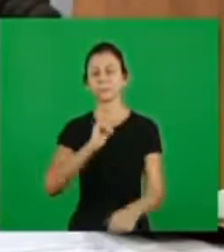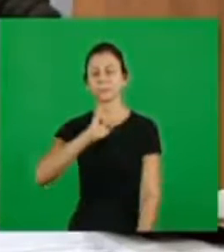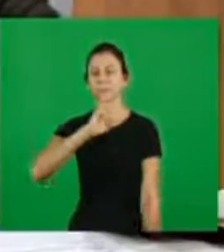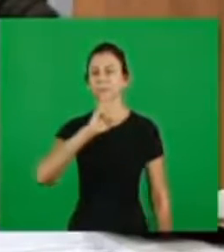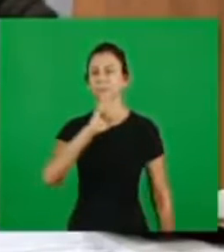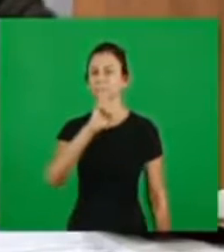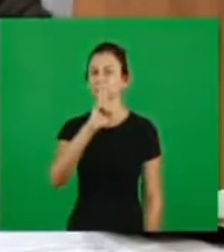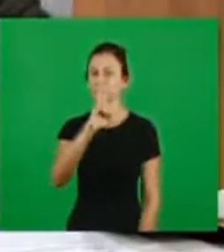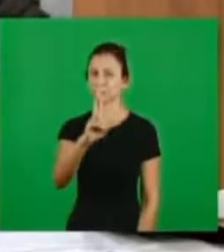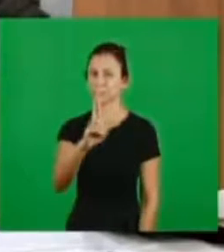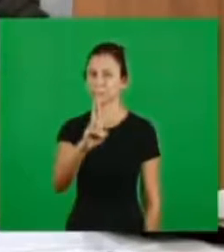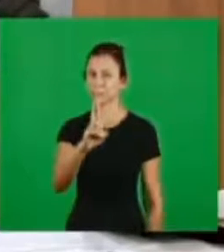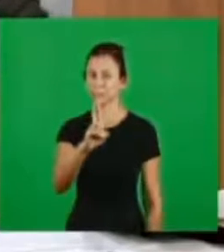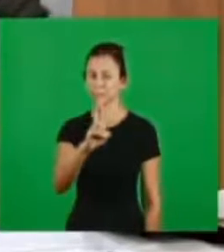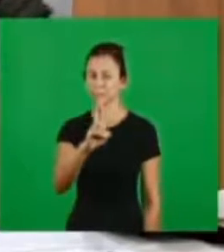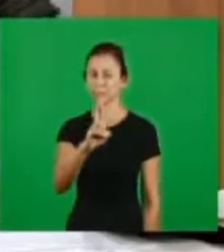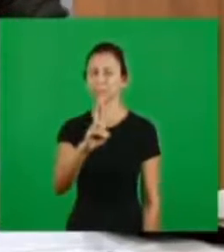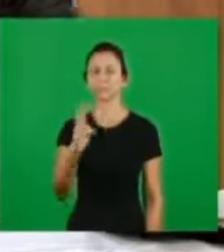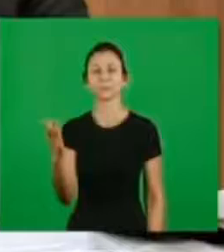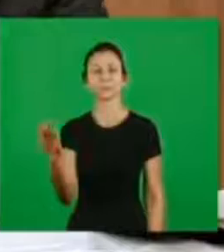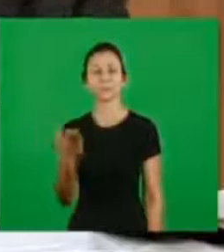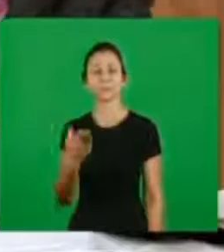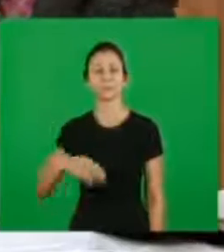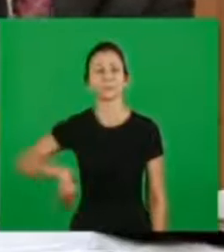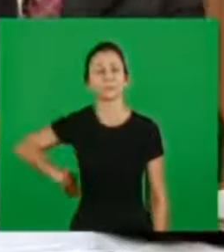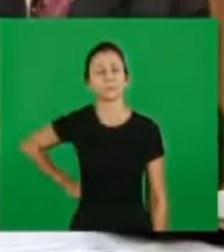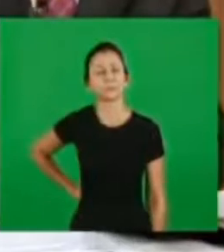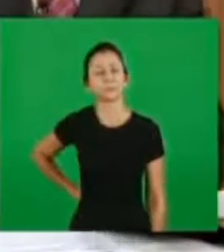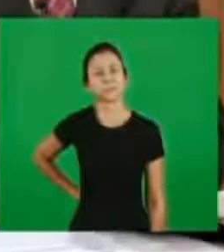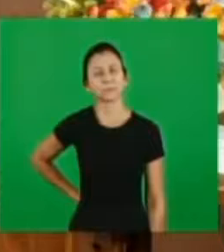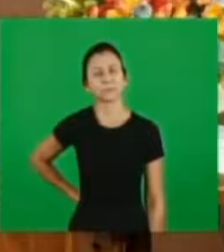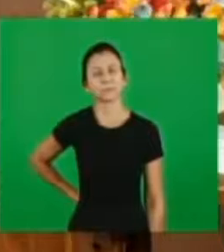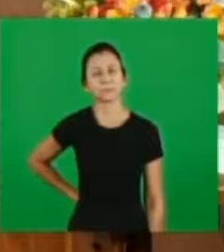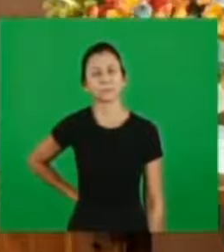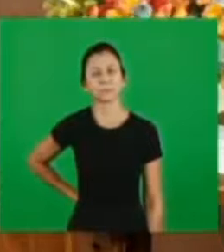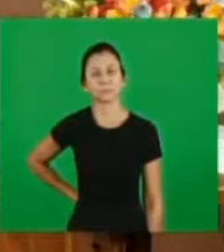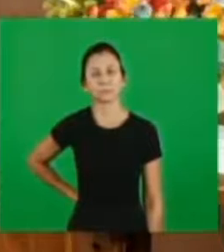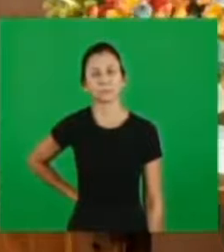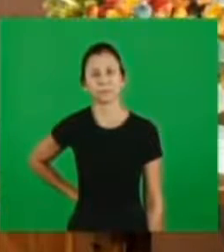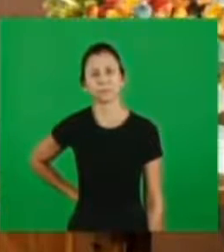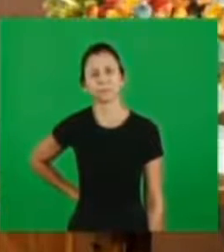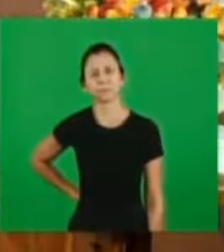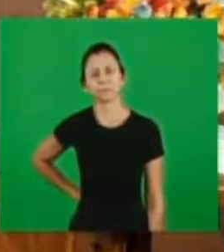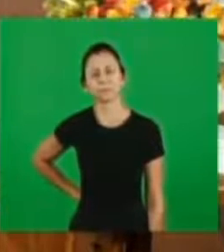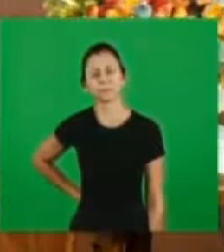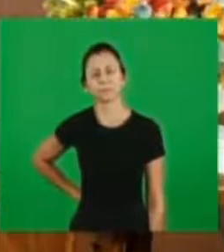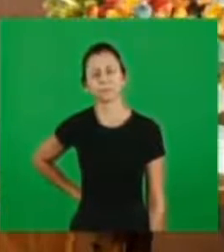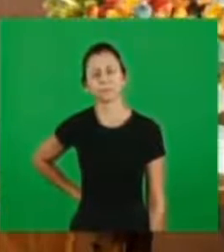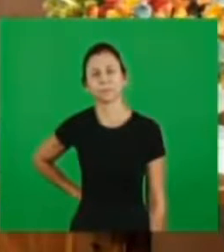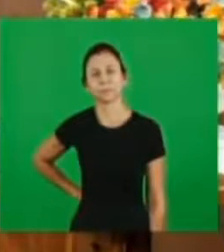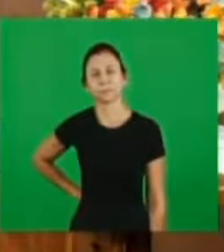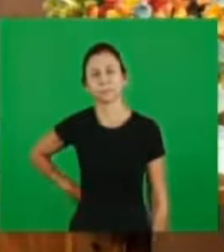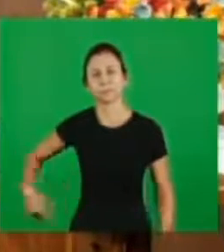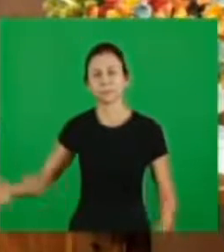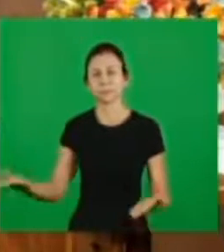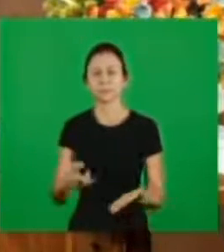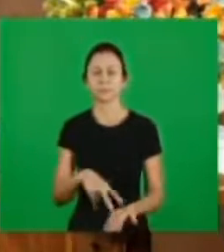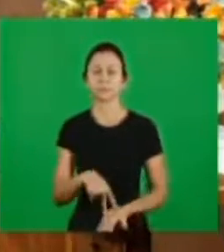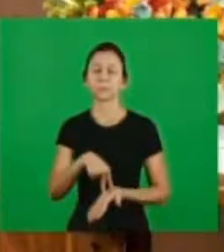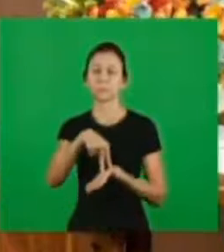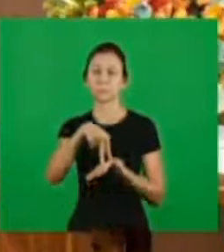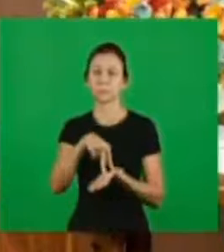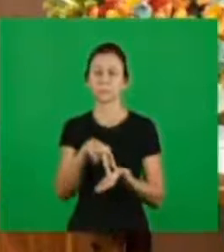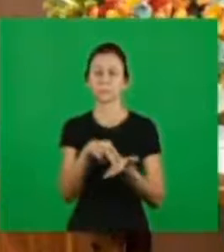give to you the answer. And in order for us to give you the answer, we're now going to invite the brethren from the church to stand